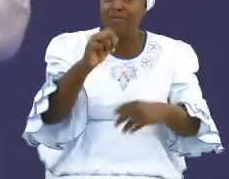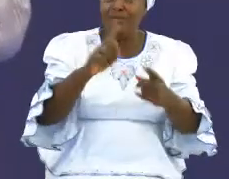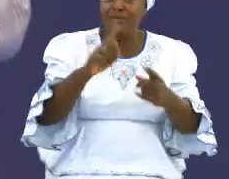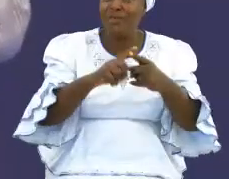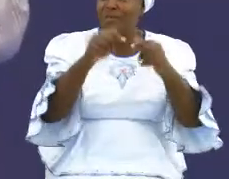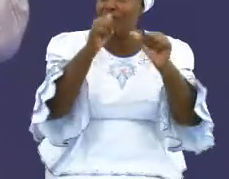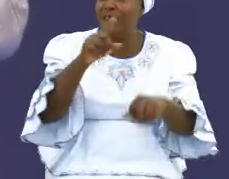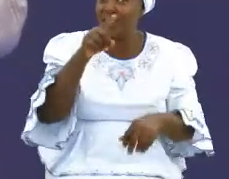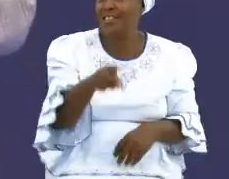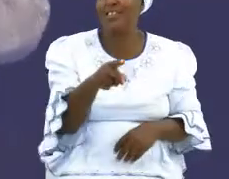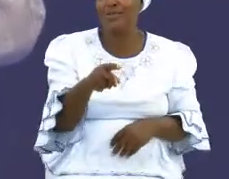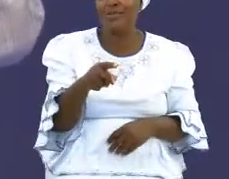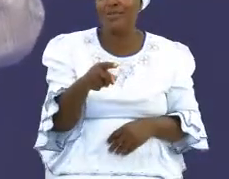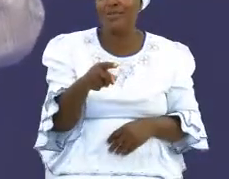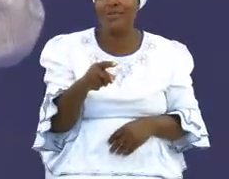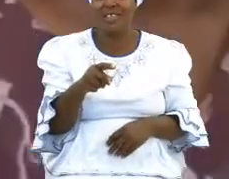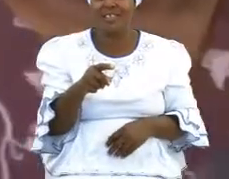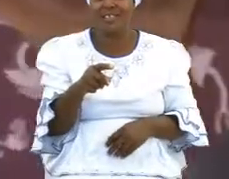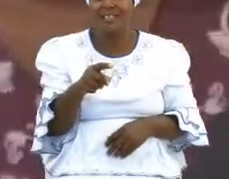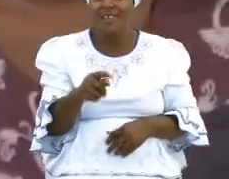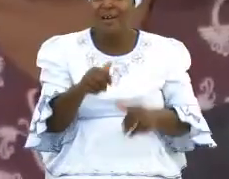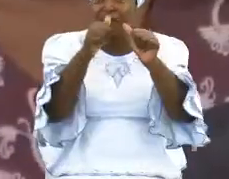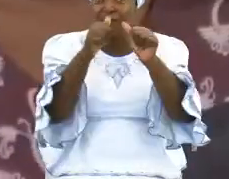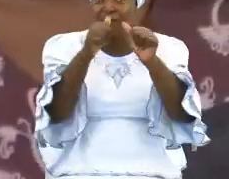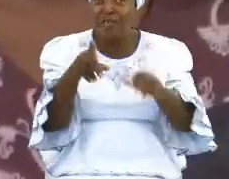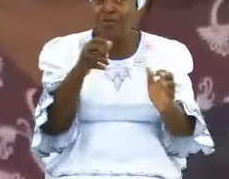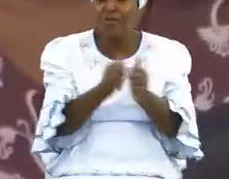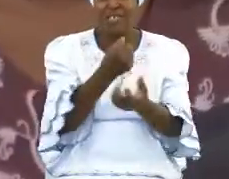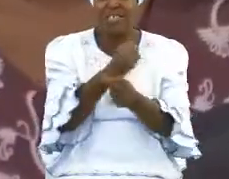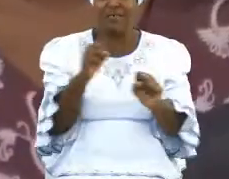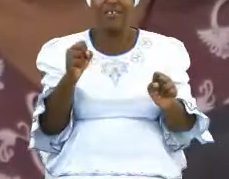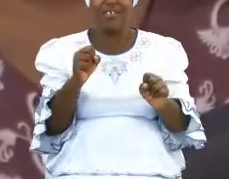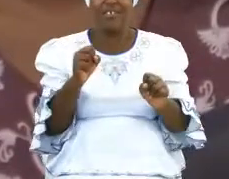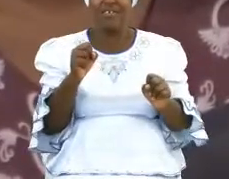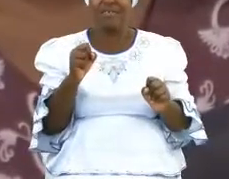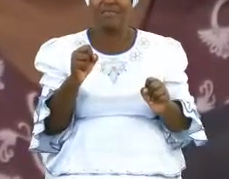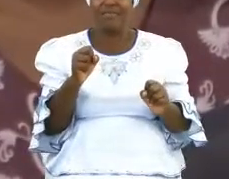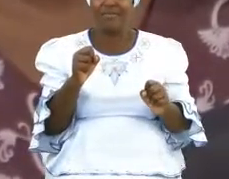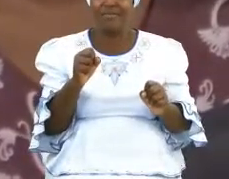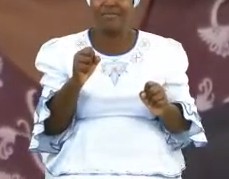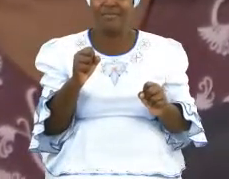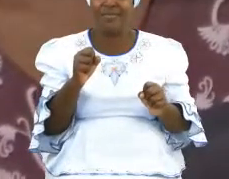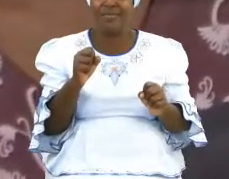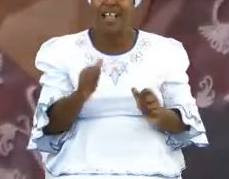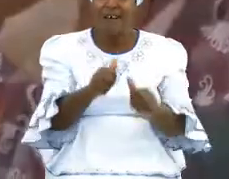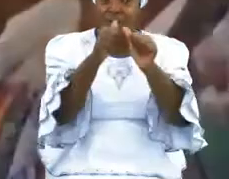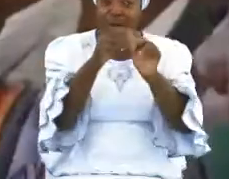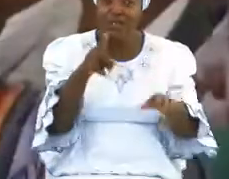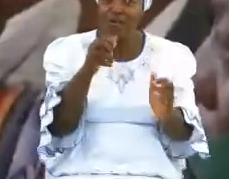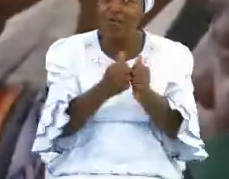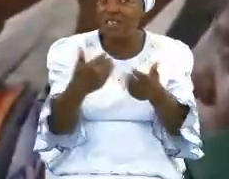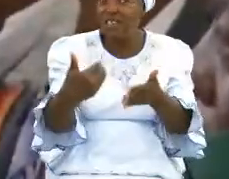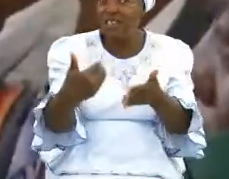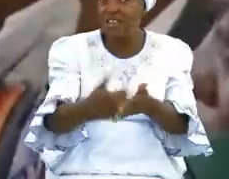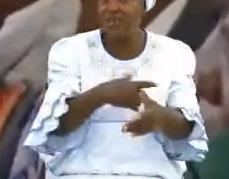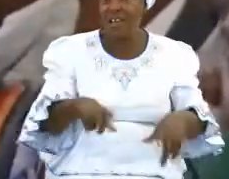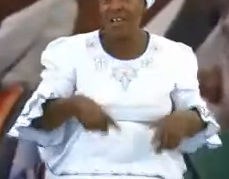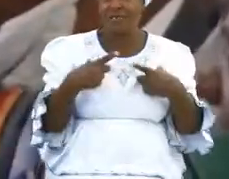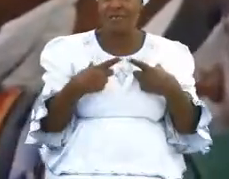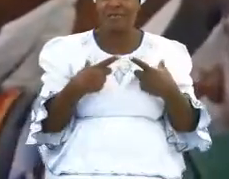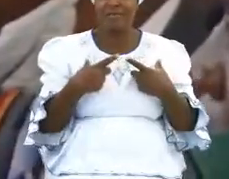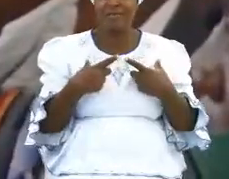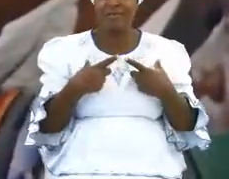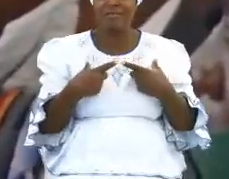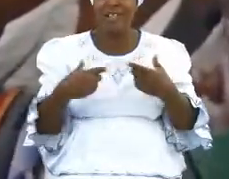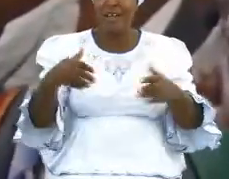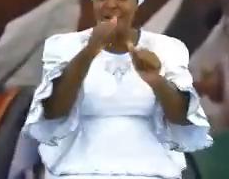you, bless you with salvation, bless you with new life, bless